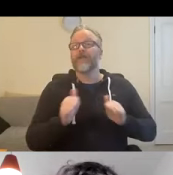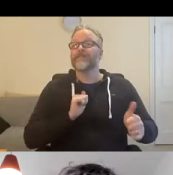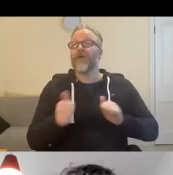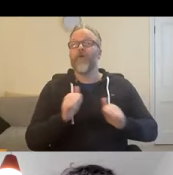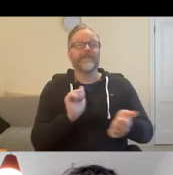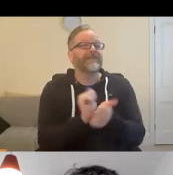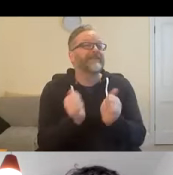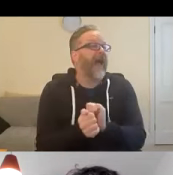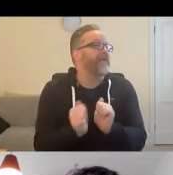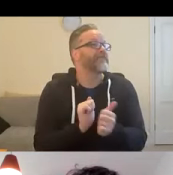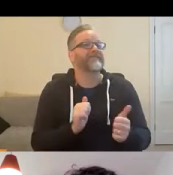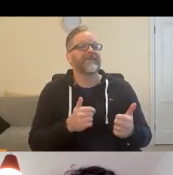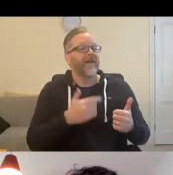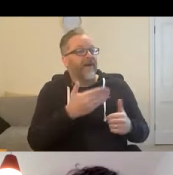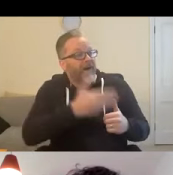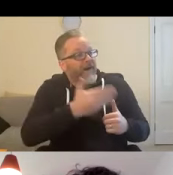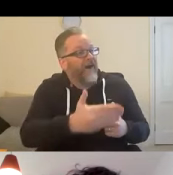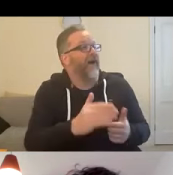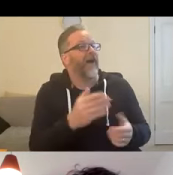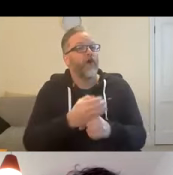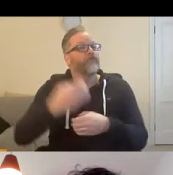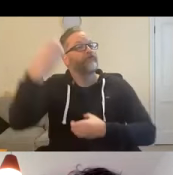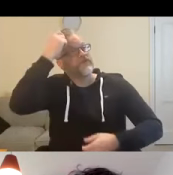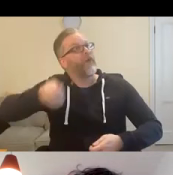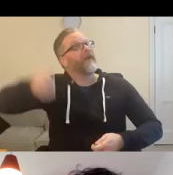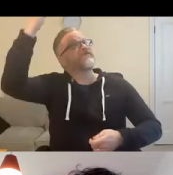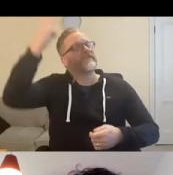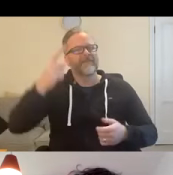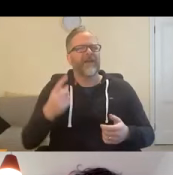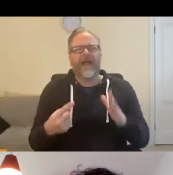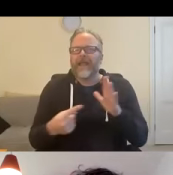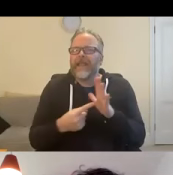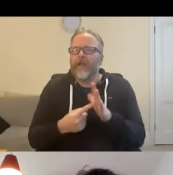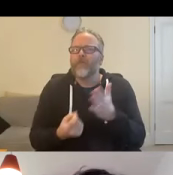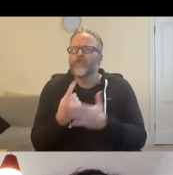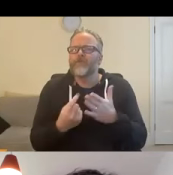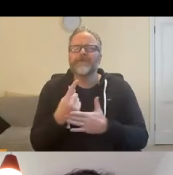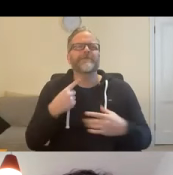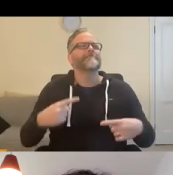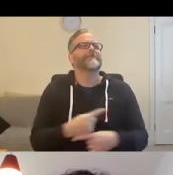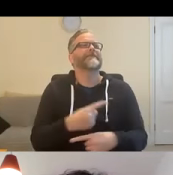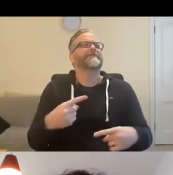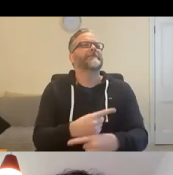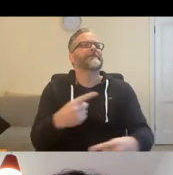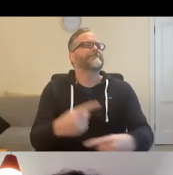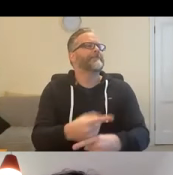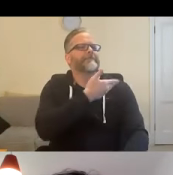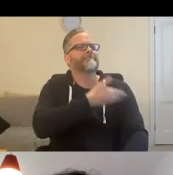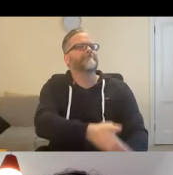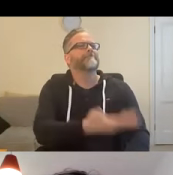exams and graduations and just key opportunities that they didn't get to take part in during this time.